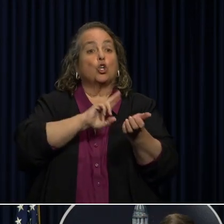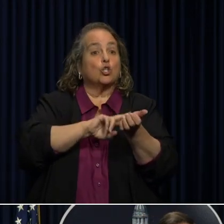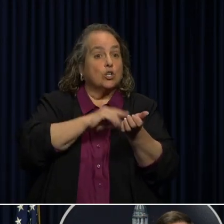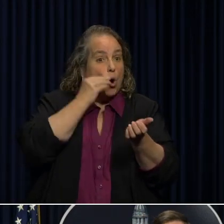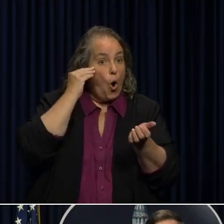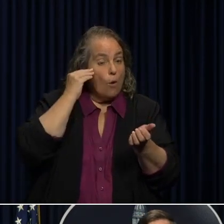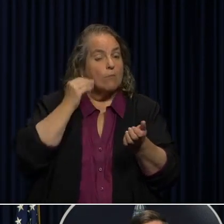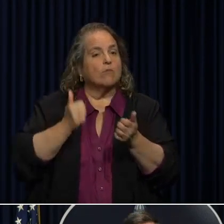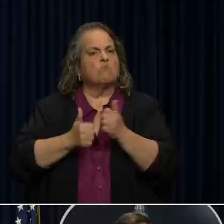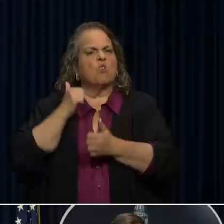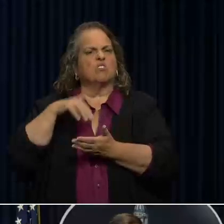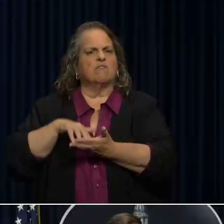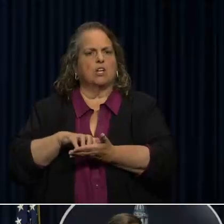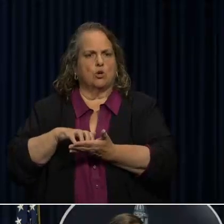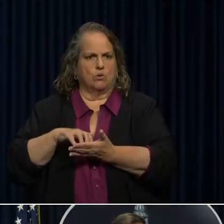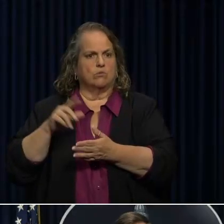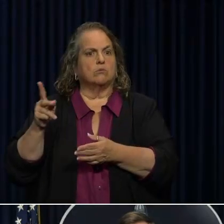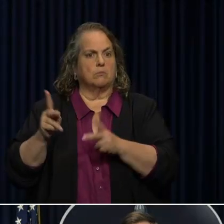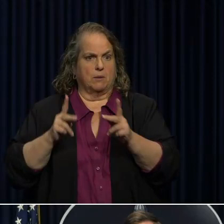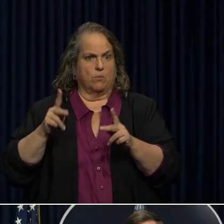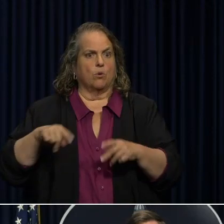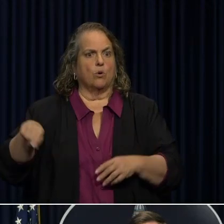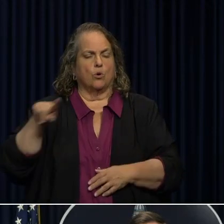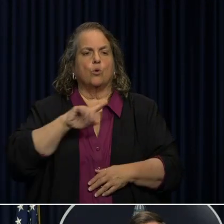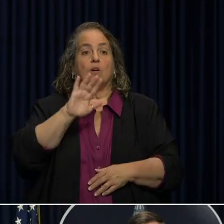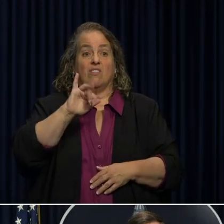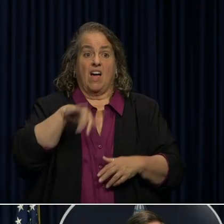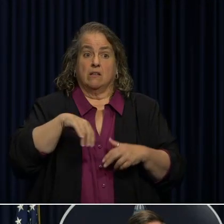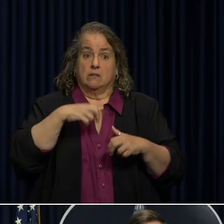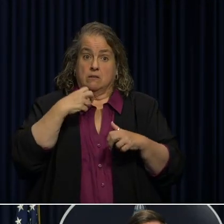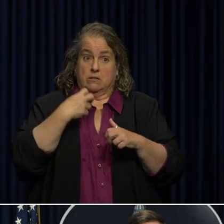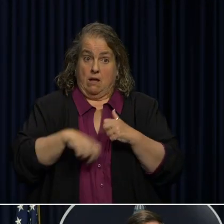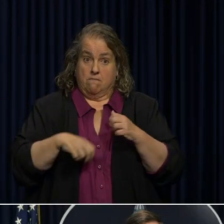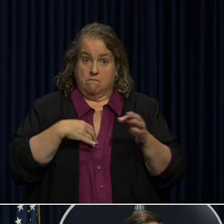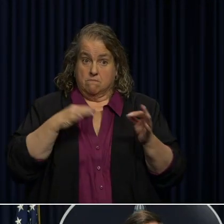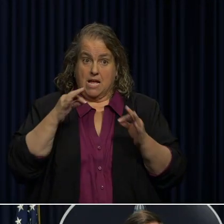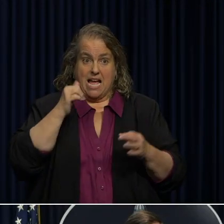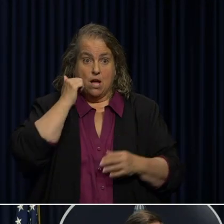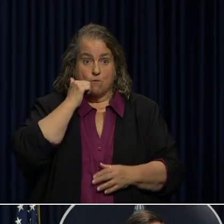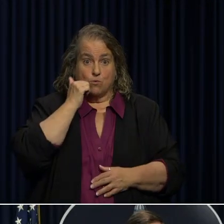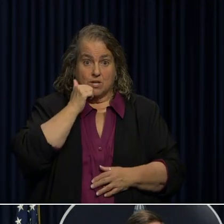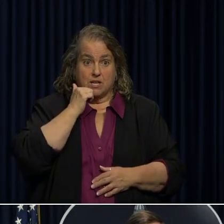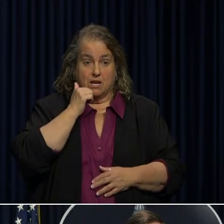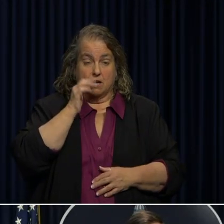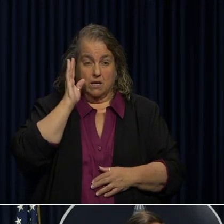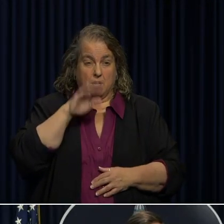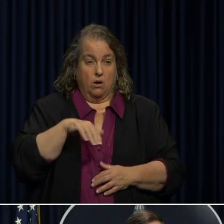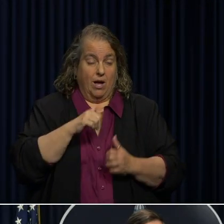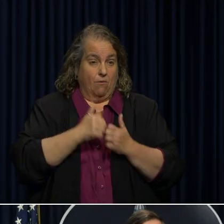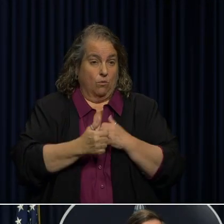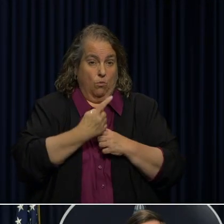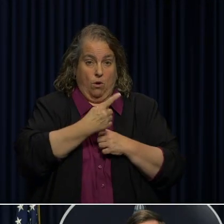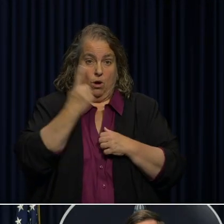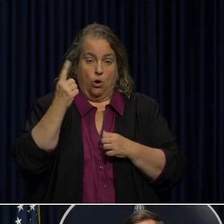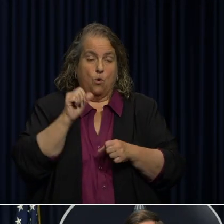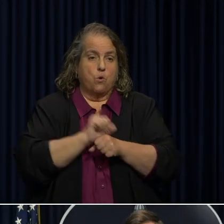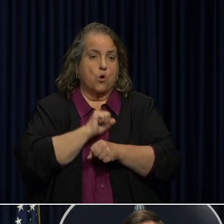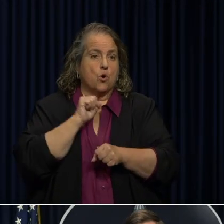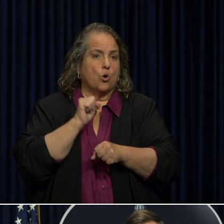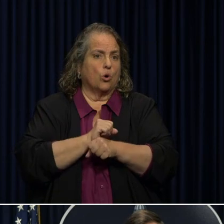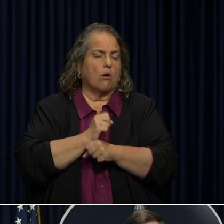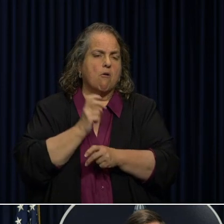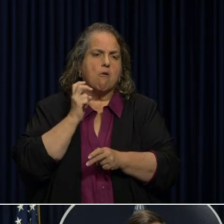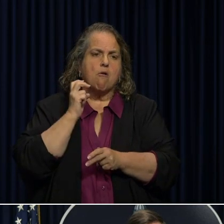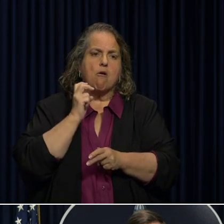This is a tough one every day. And I will tell you that everybody out there is working their hardest. This is a disease that